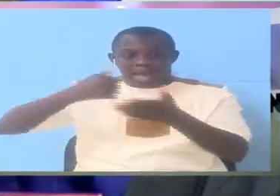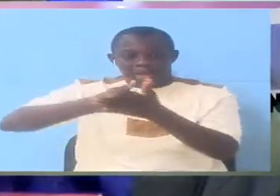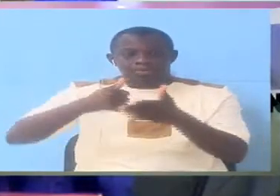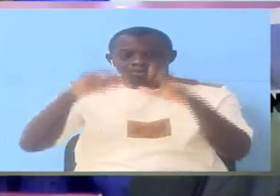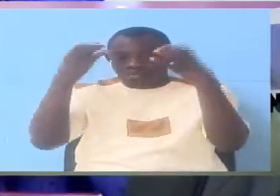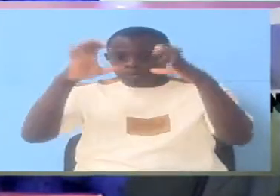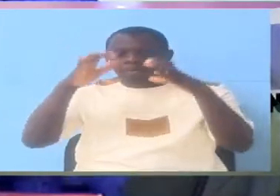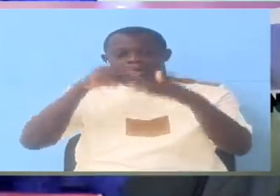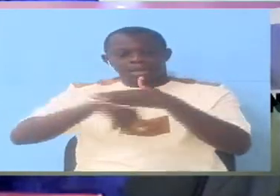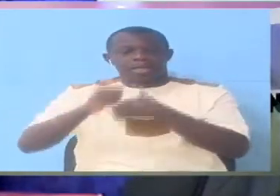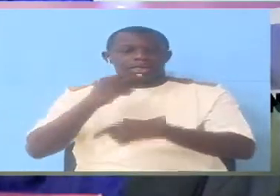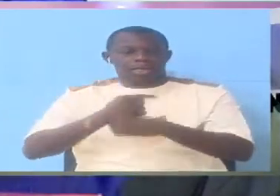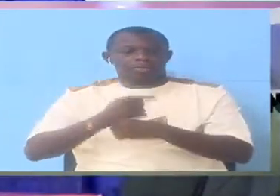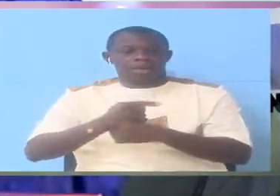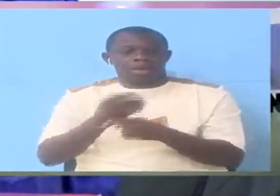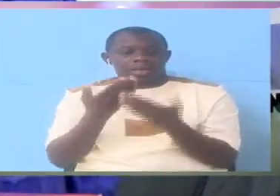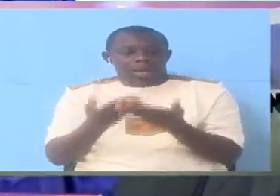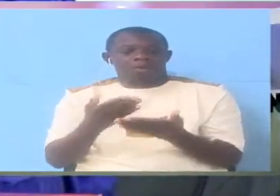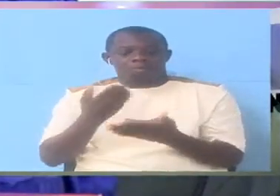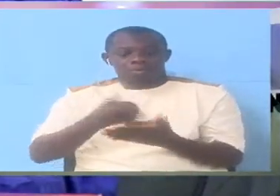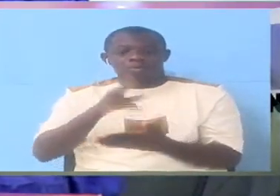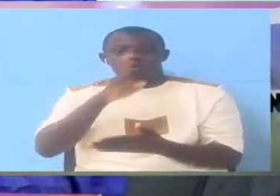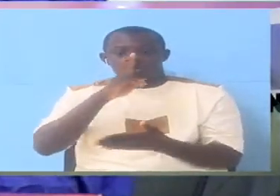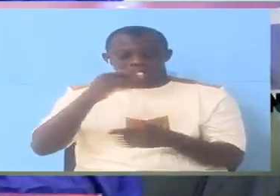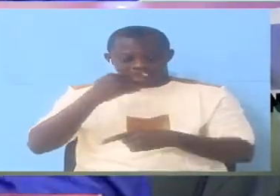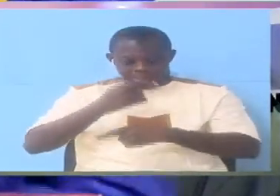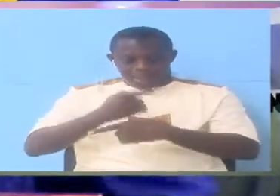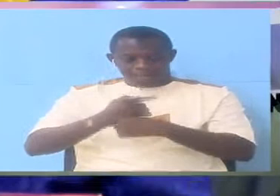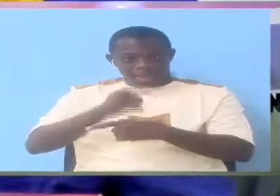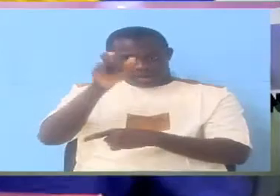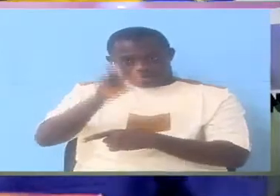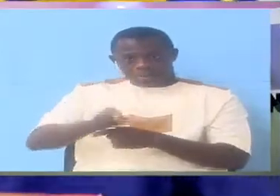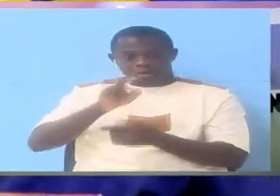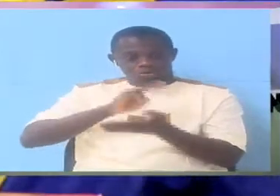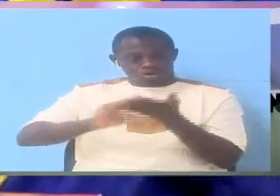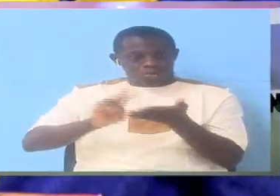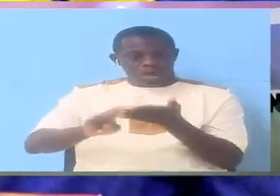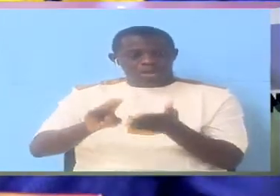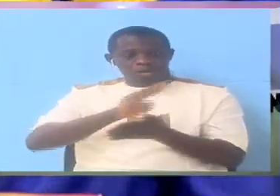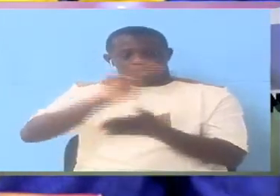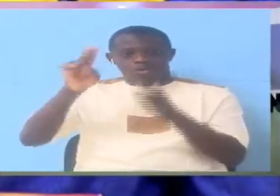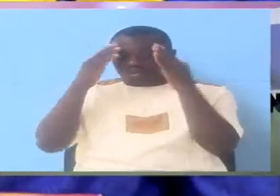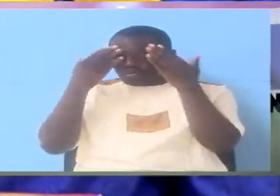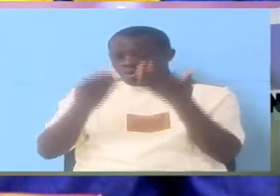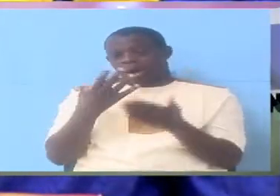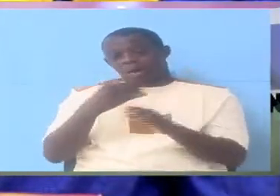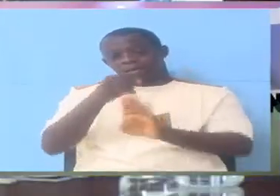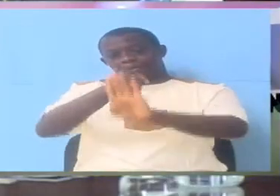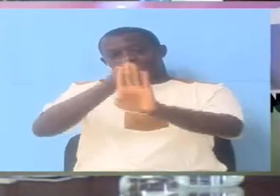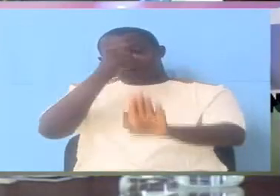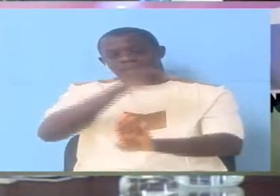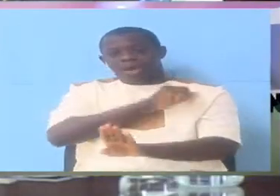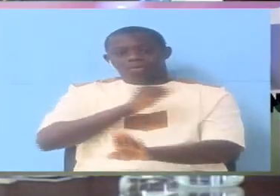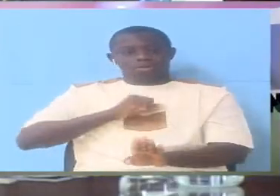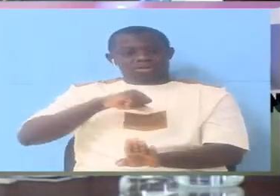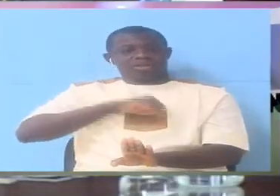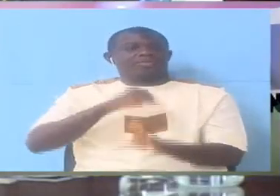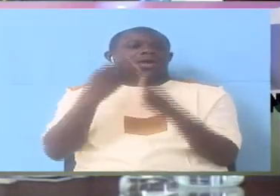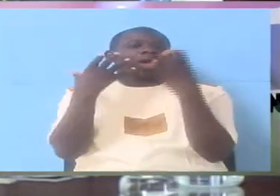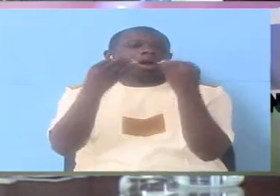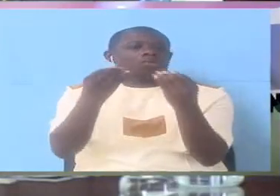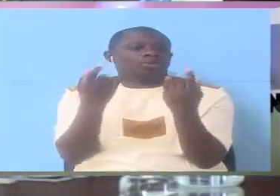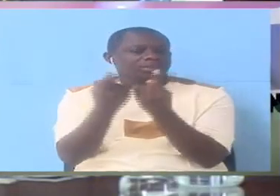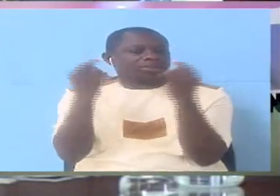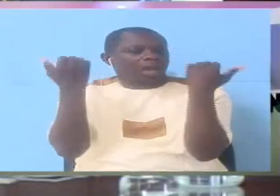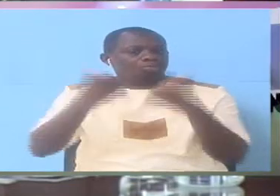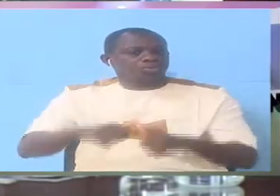ourselves. God help us. If at all these were really mercenaries truly, and they started a fight here, this